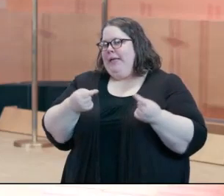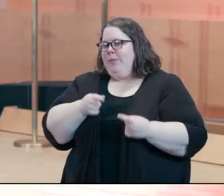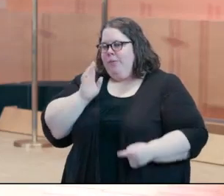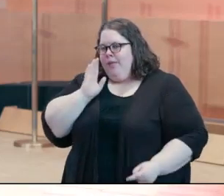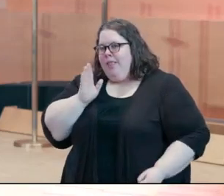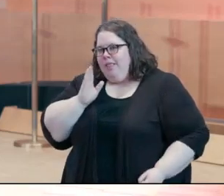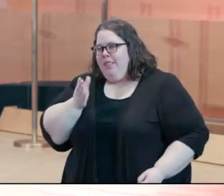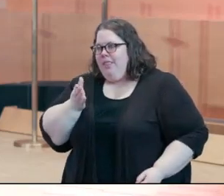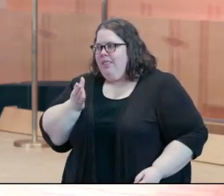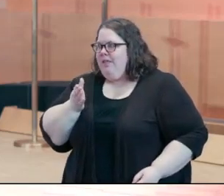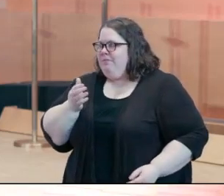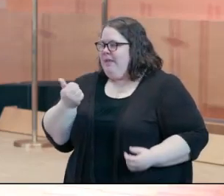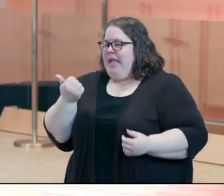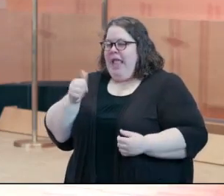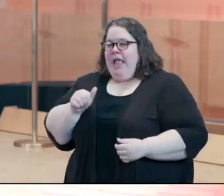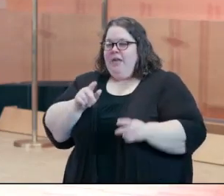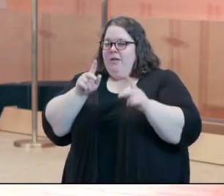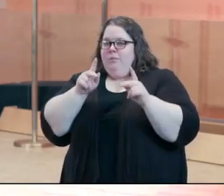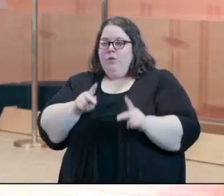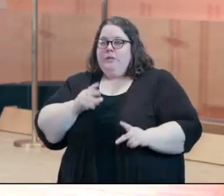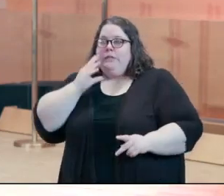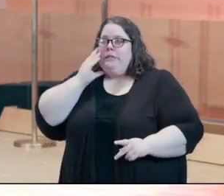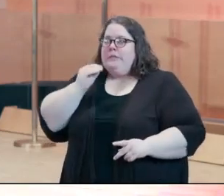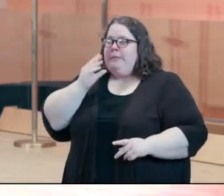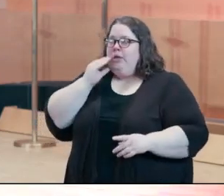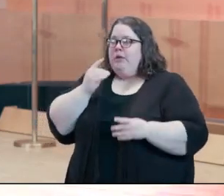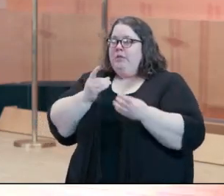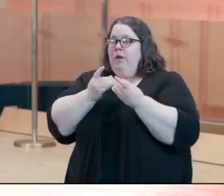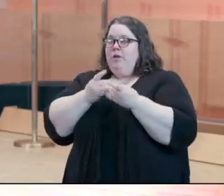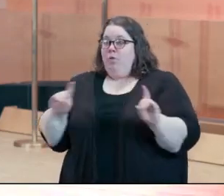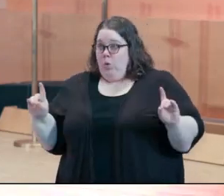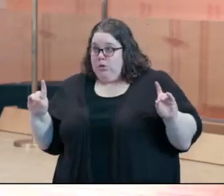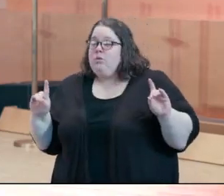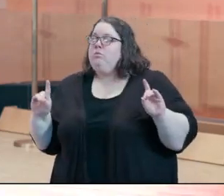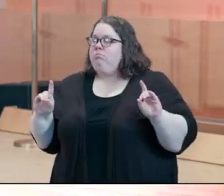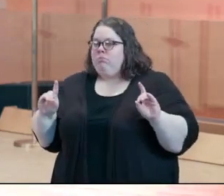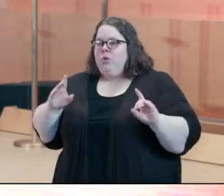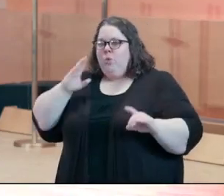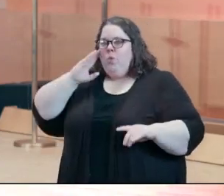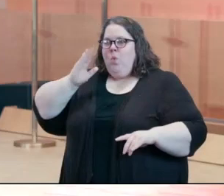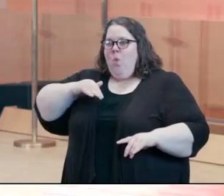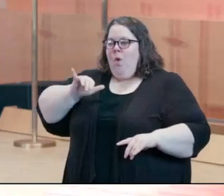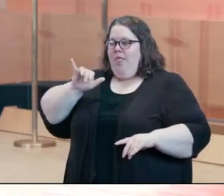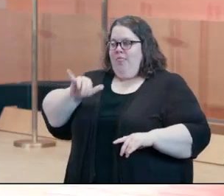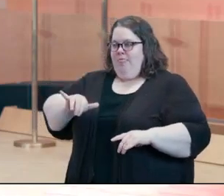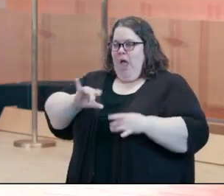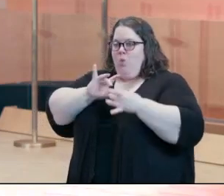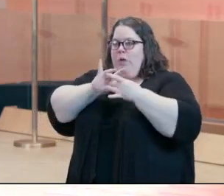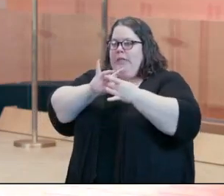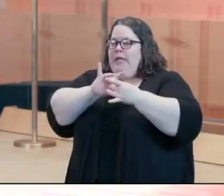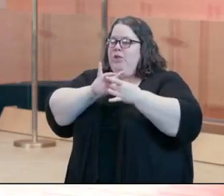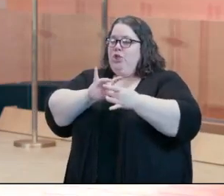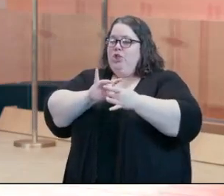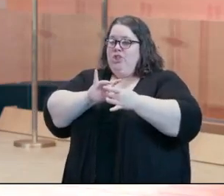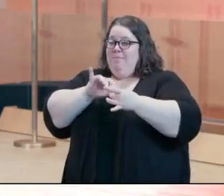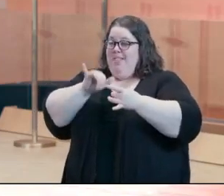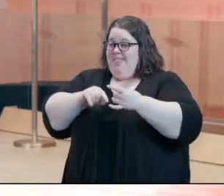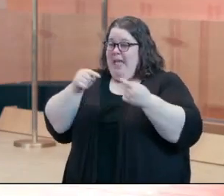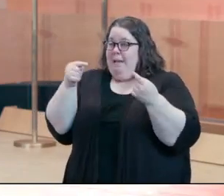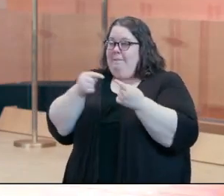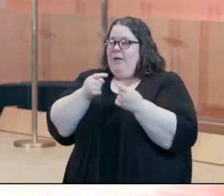through a divorce will know that the pain of the tearing apart of that relationship, it's so much